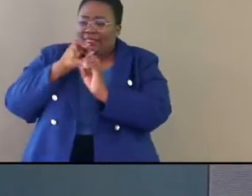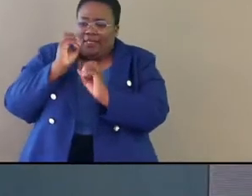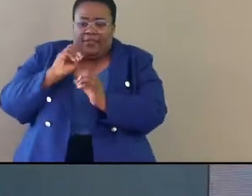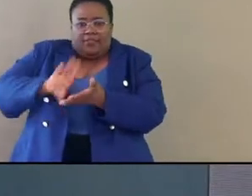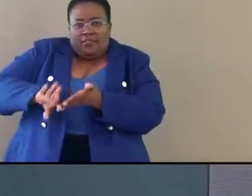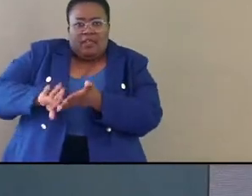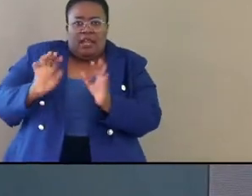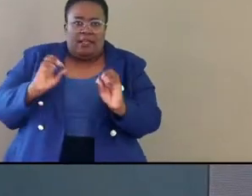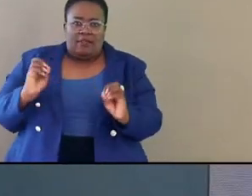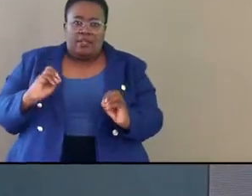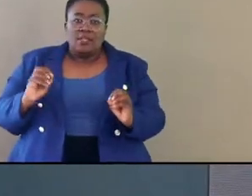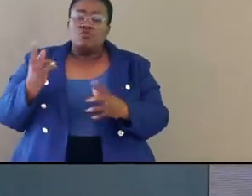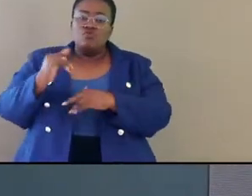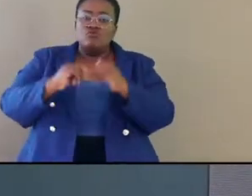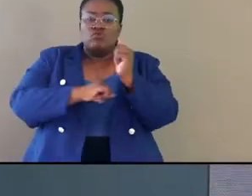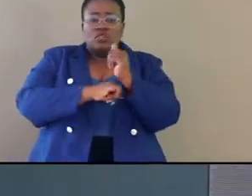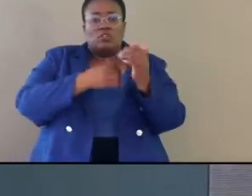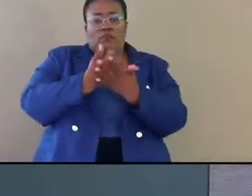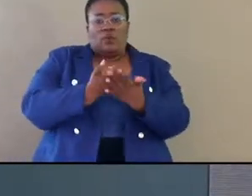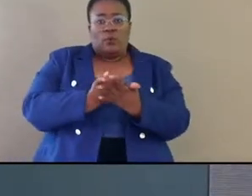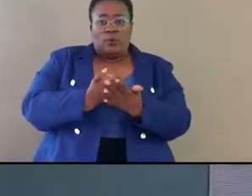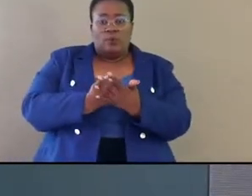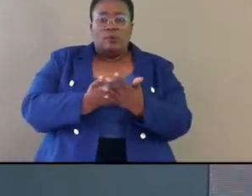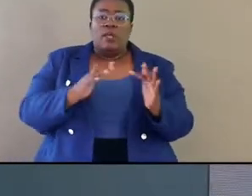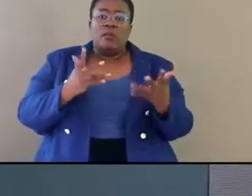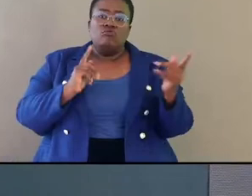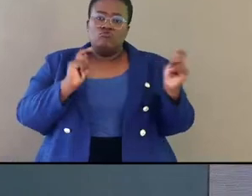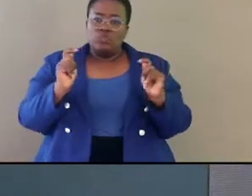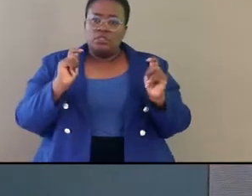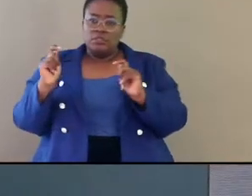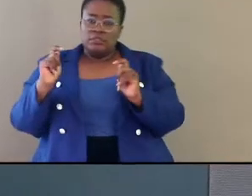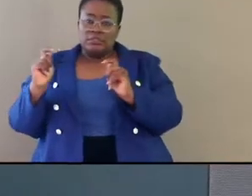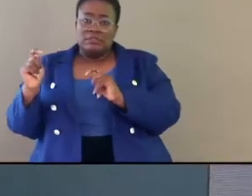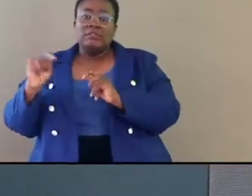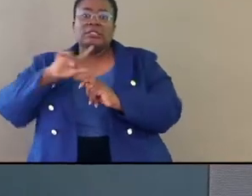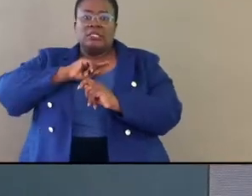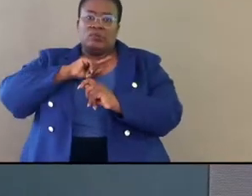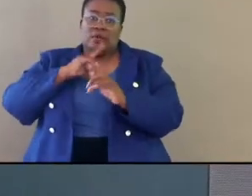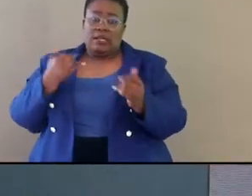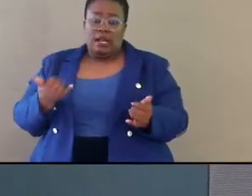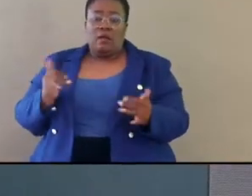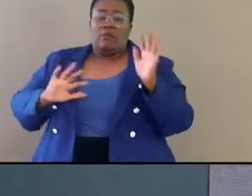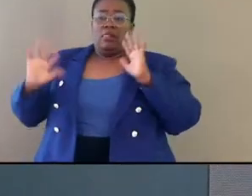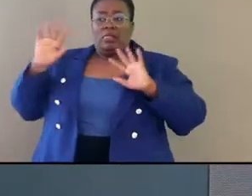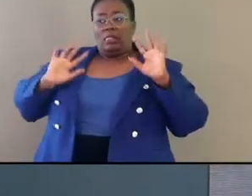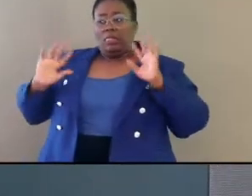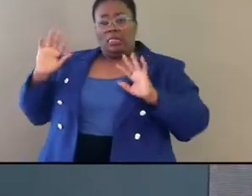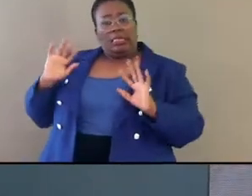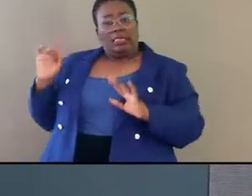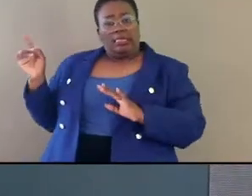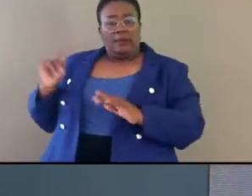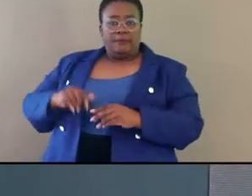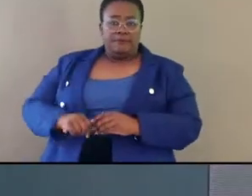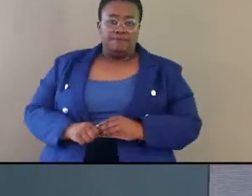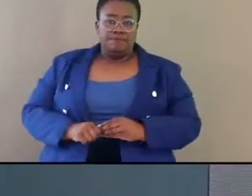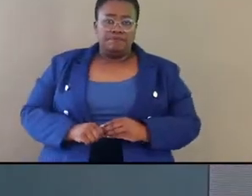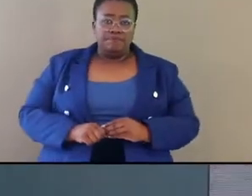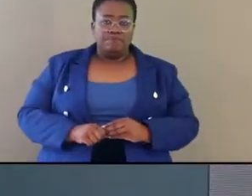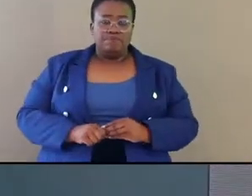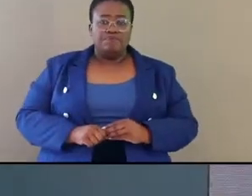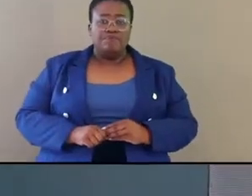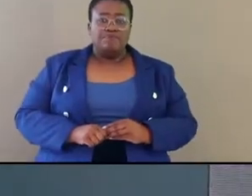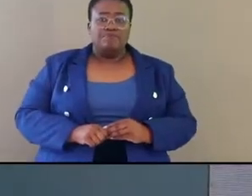structure of the economy and not changing it that has led to this continuous cycle. Next slide please.